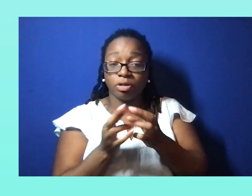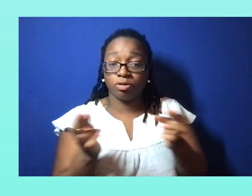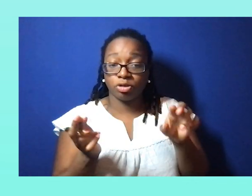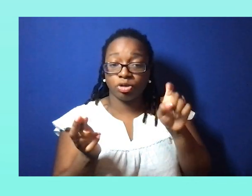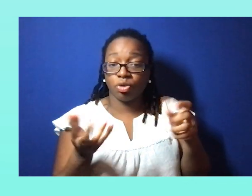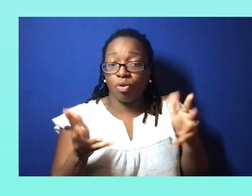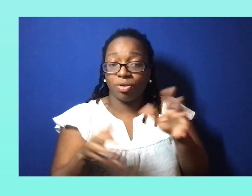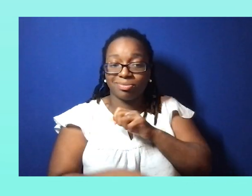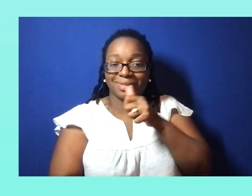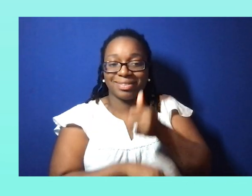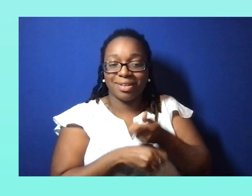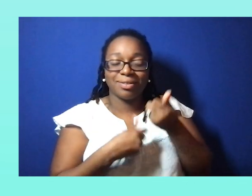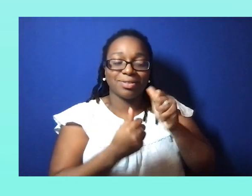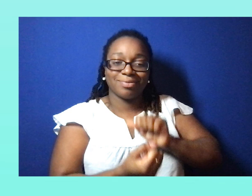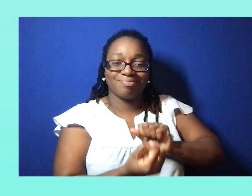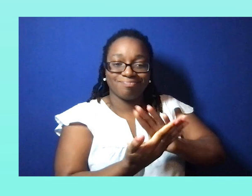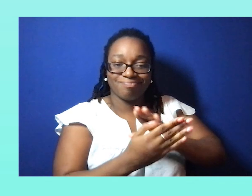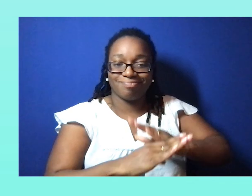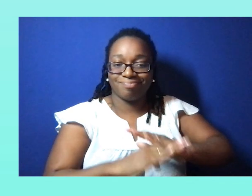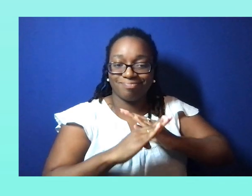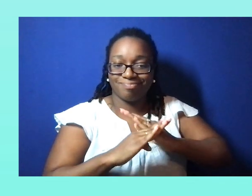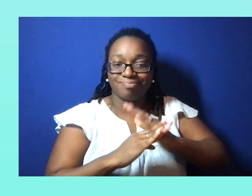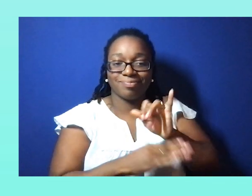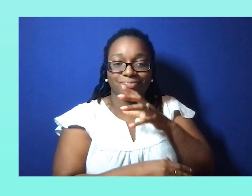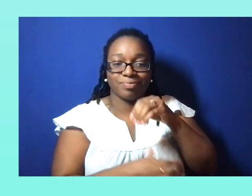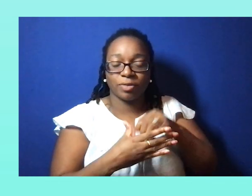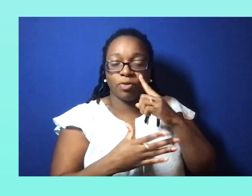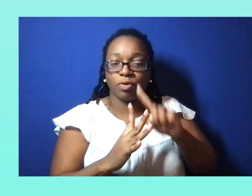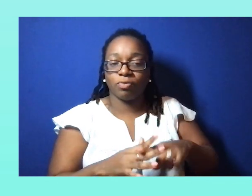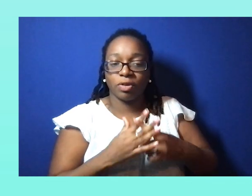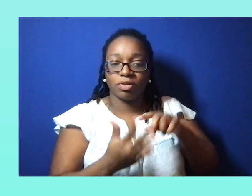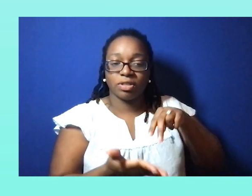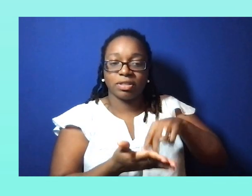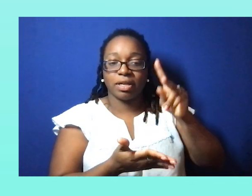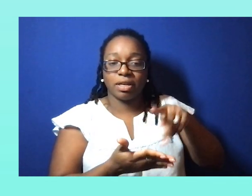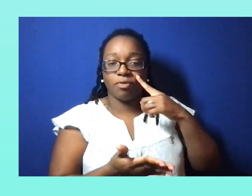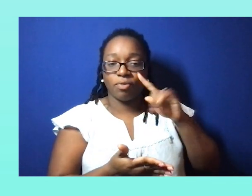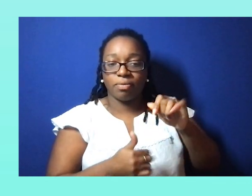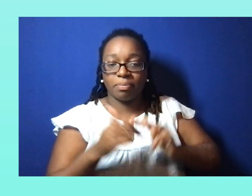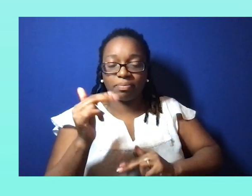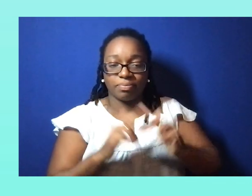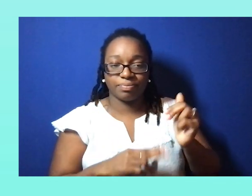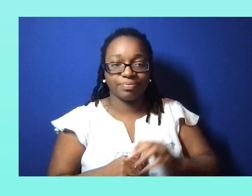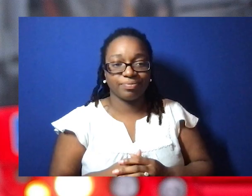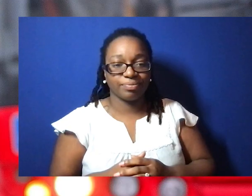and resources should already be in place to address those barriers as part of the initial stand-up of that building.